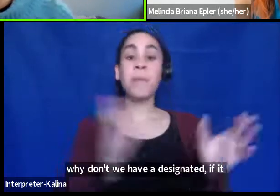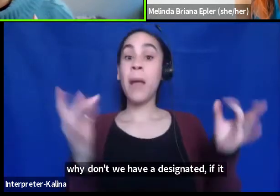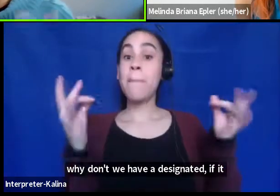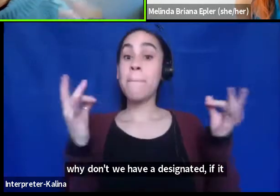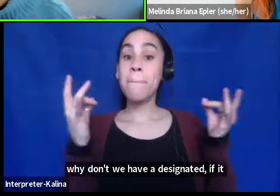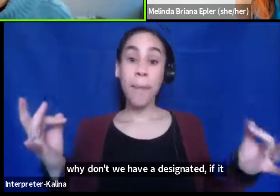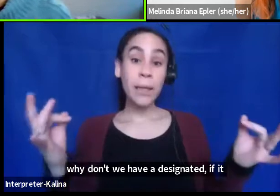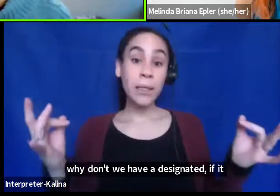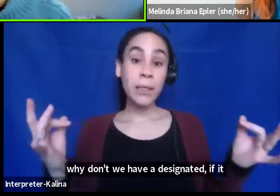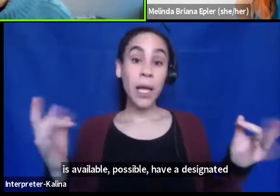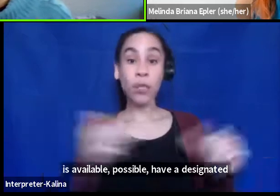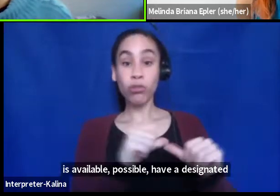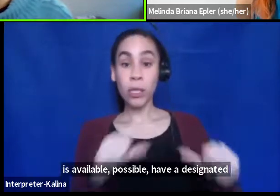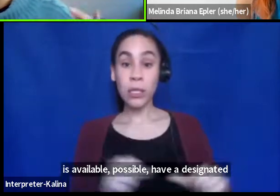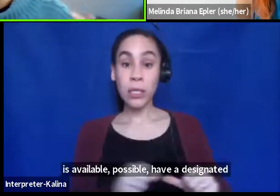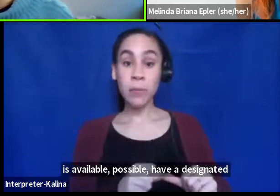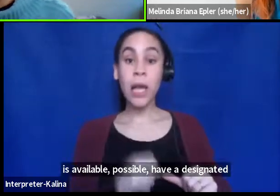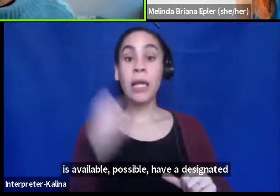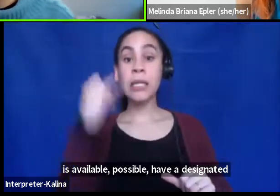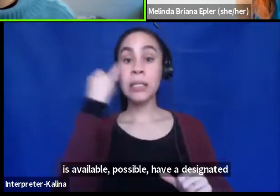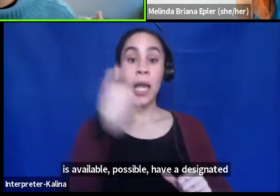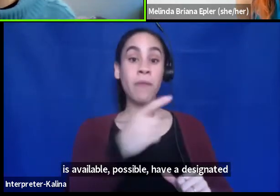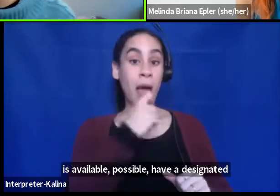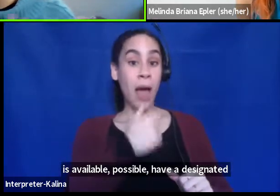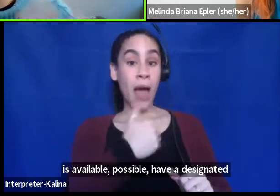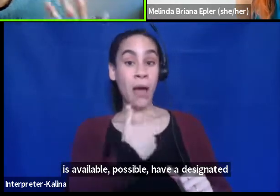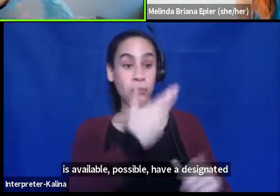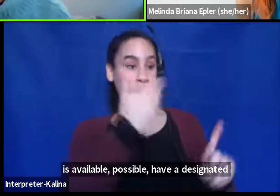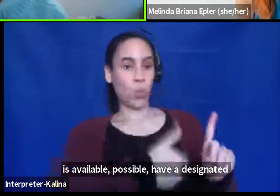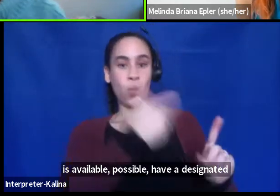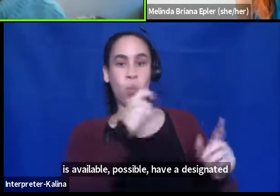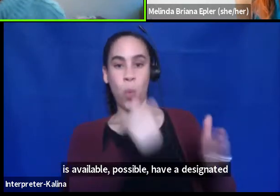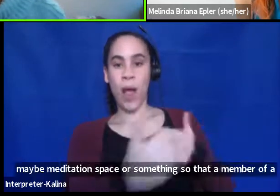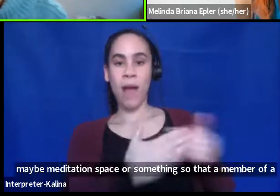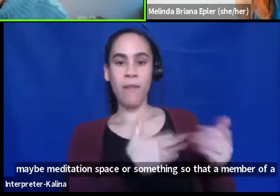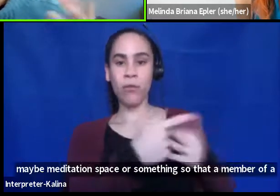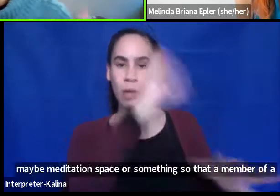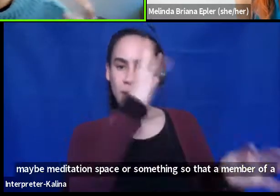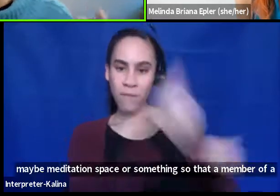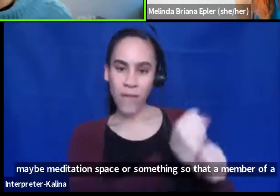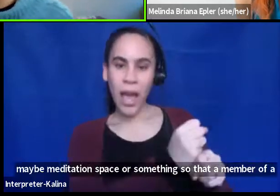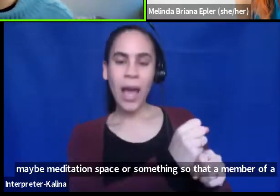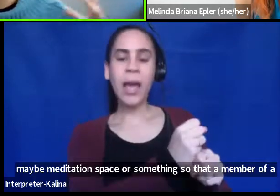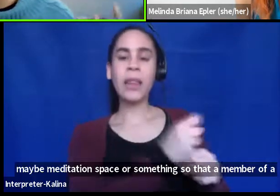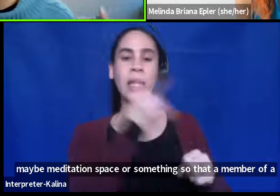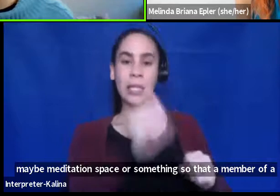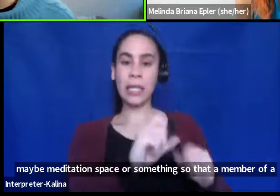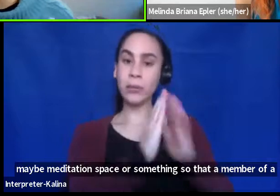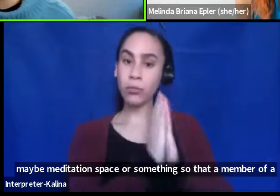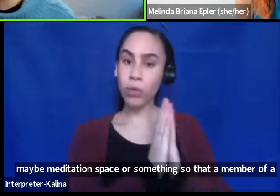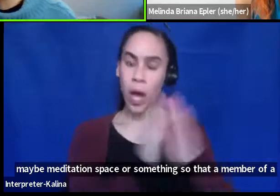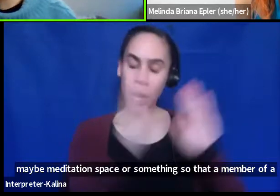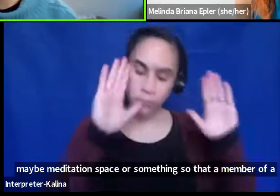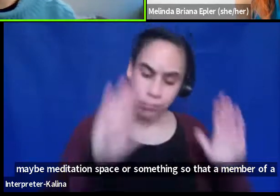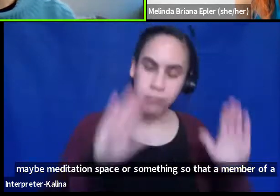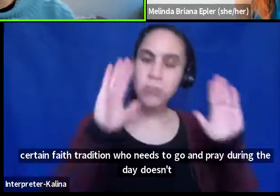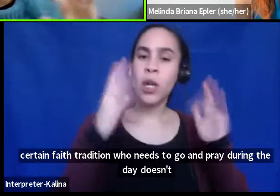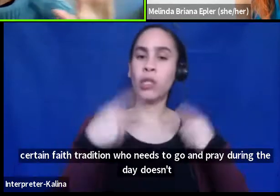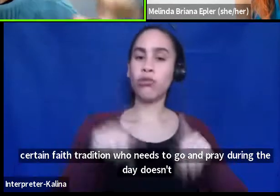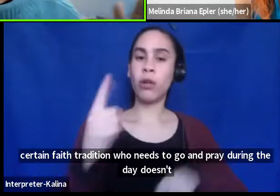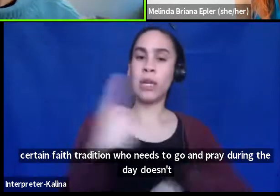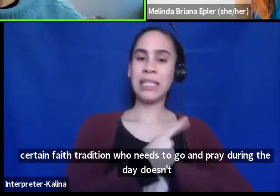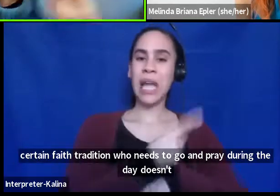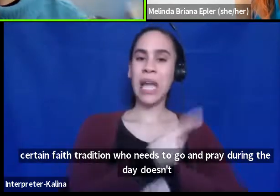or something, so that a member of a certain faith tradition who needs to go and pray during the day doesn't feel like suddenly they're kind of